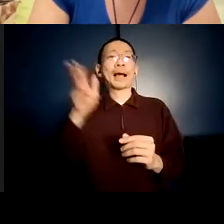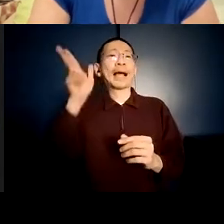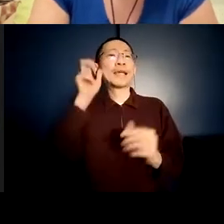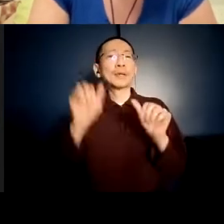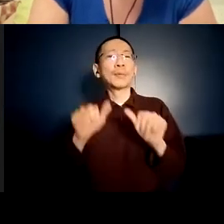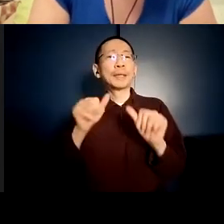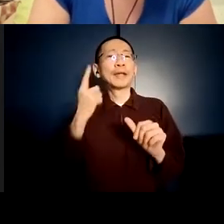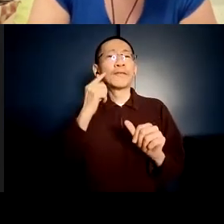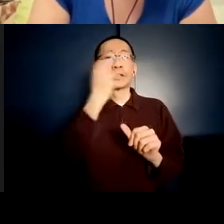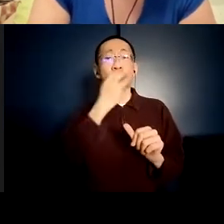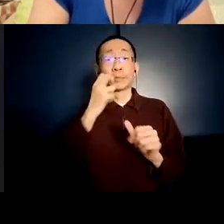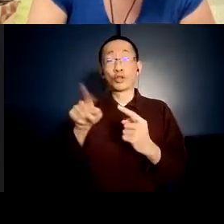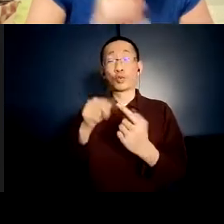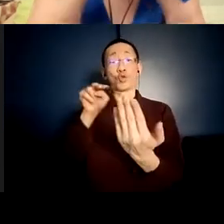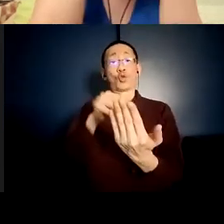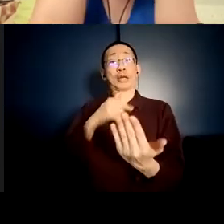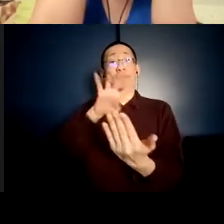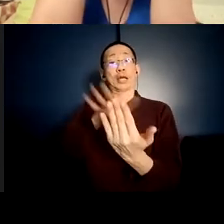for speech from seeing this.